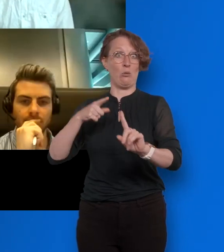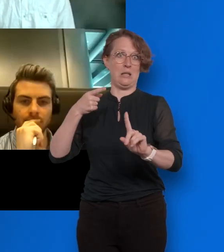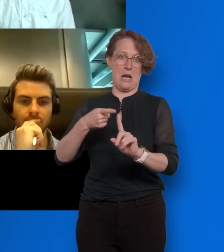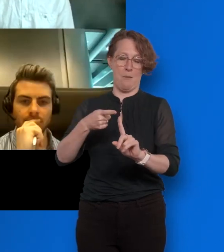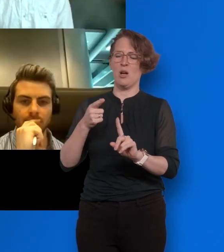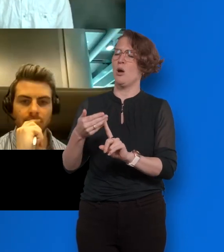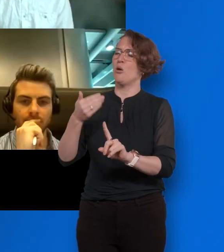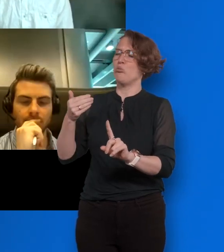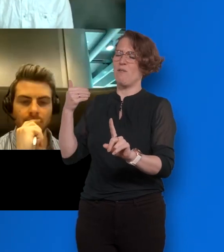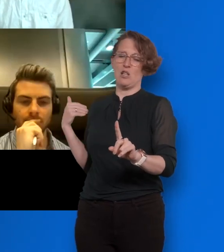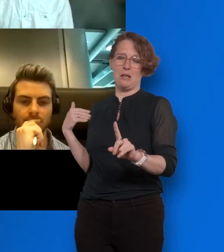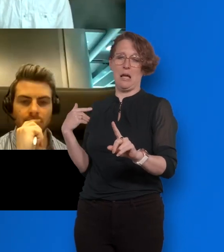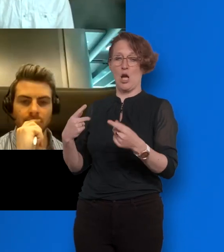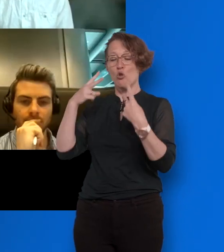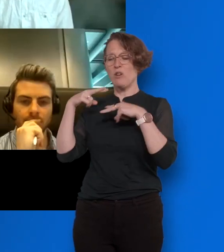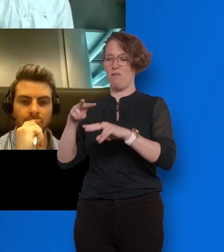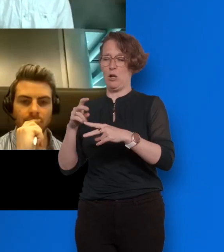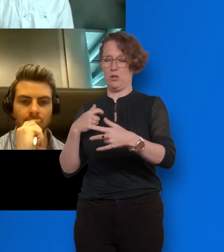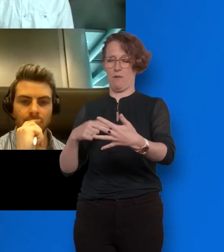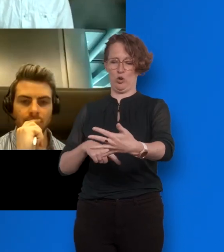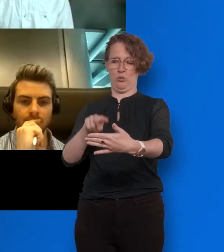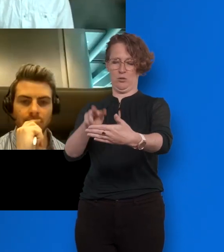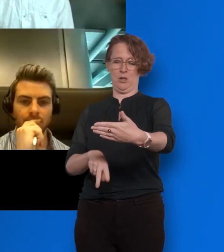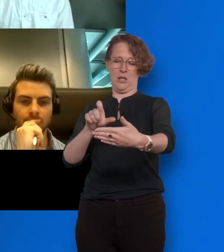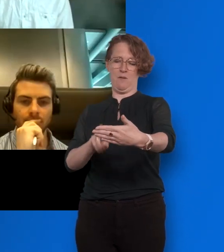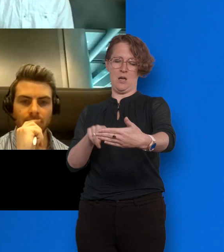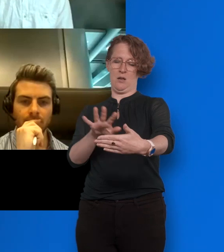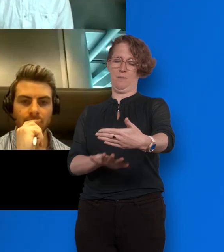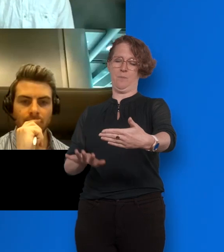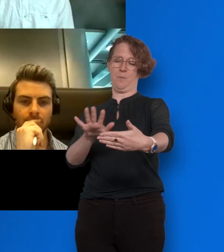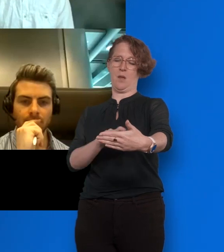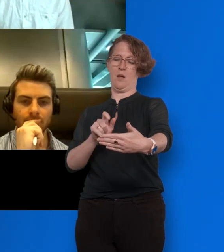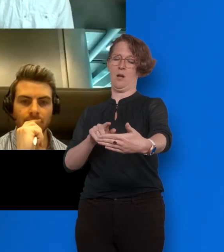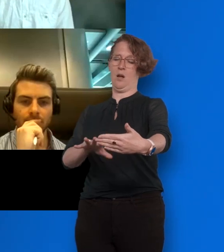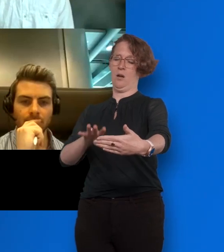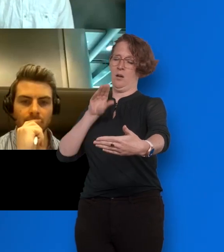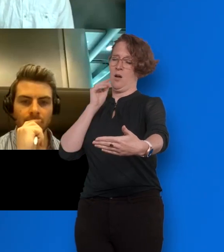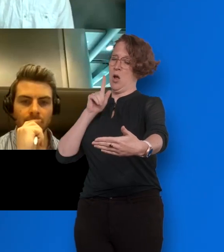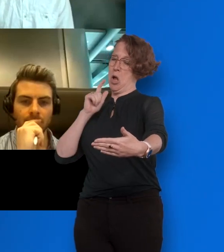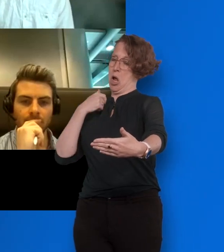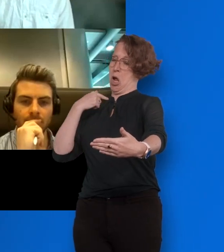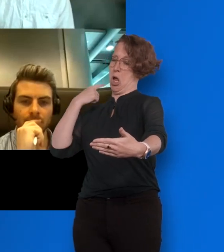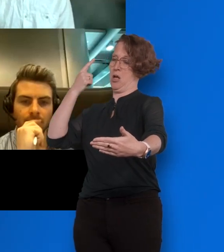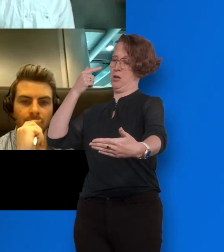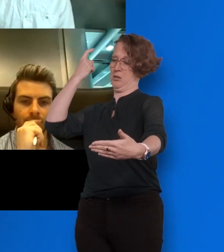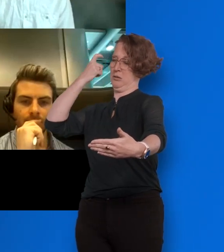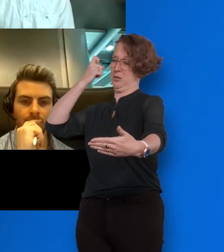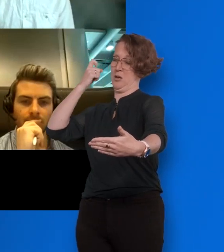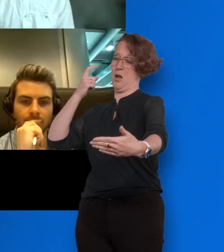we've had reviewers reading between the lines, thinking, creating a mental narrative of